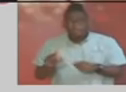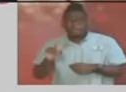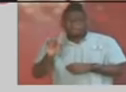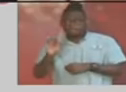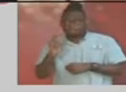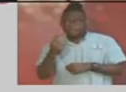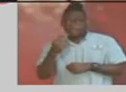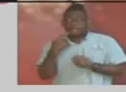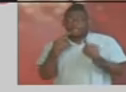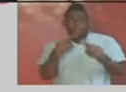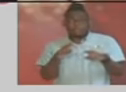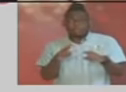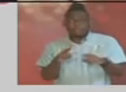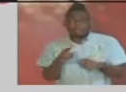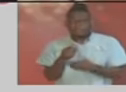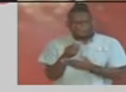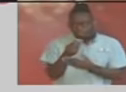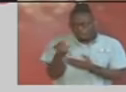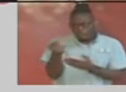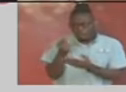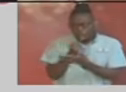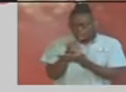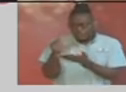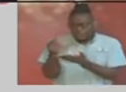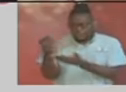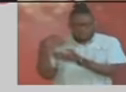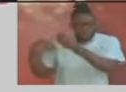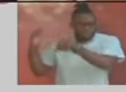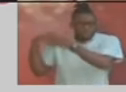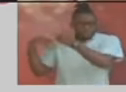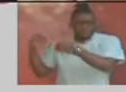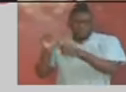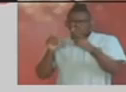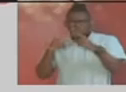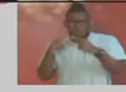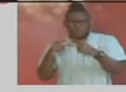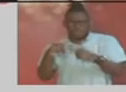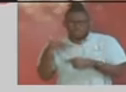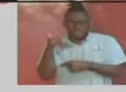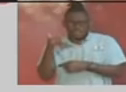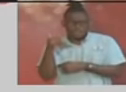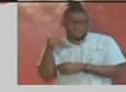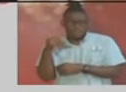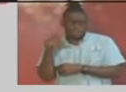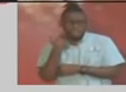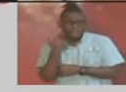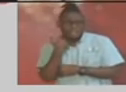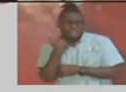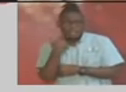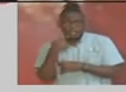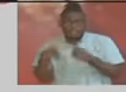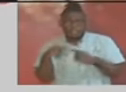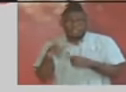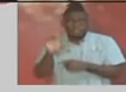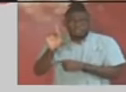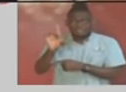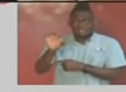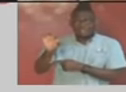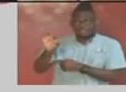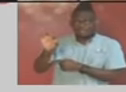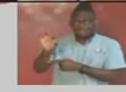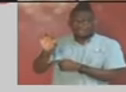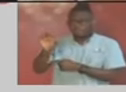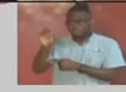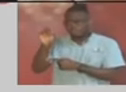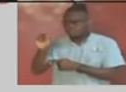have said to the population that we had a coverage rate of about, I think it was 89.2% for the entire country. At